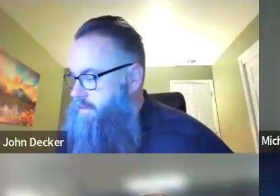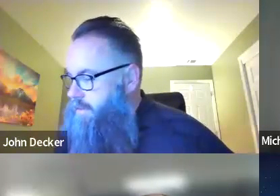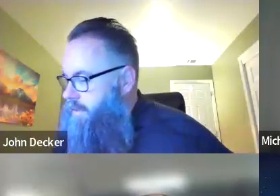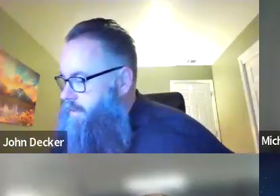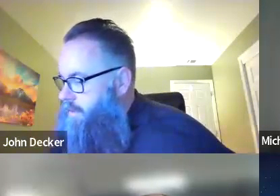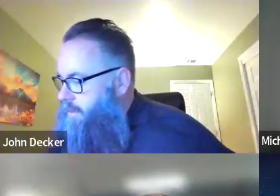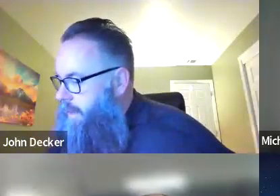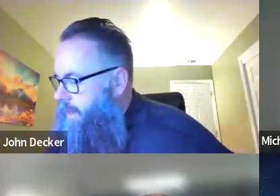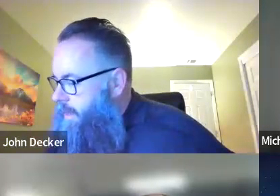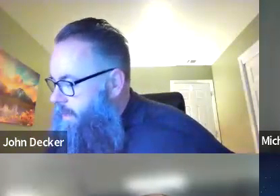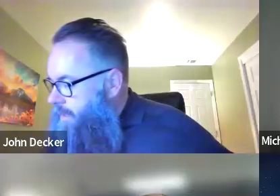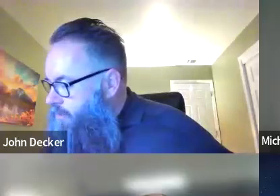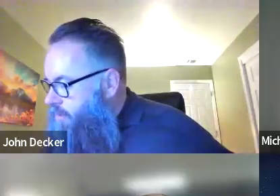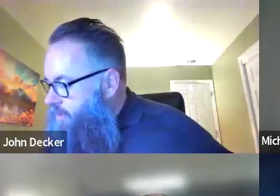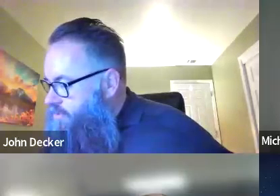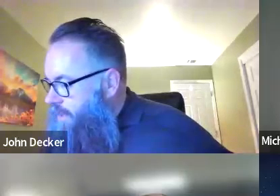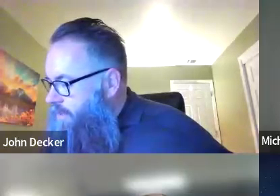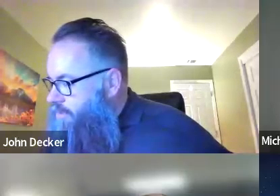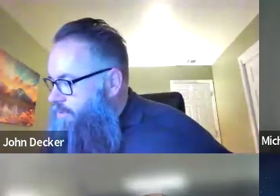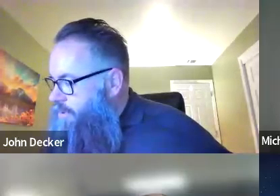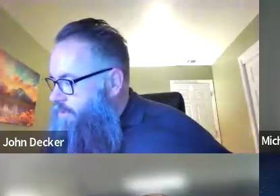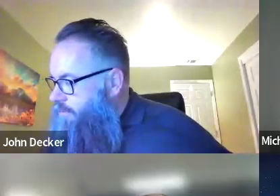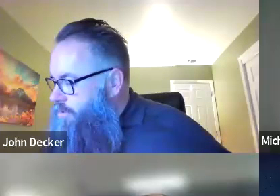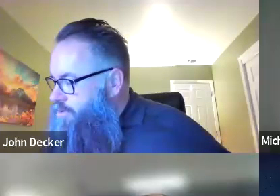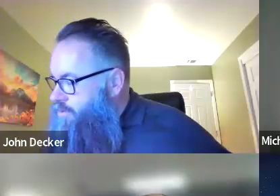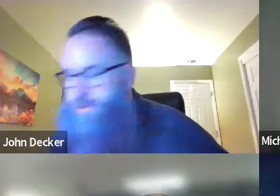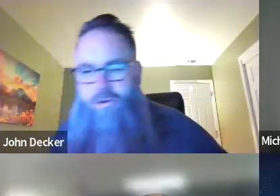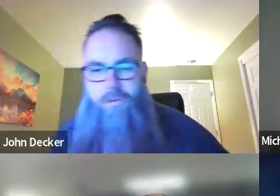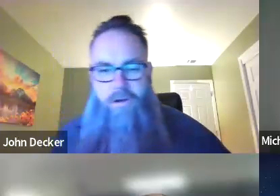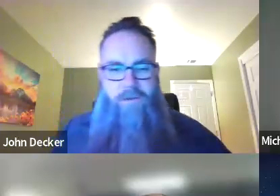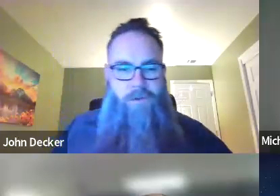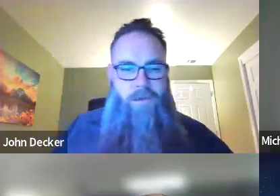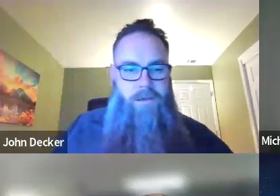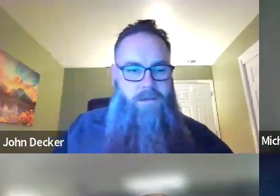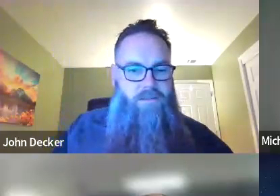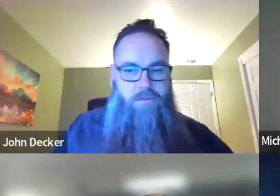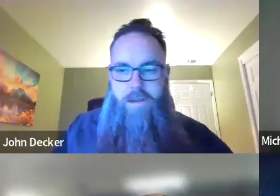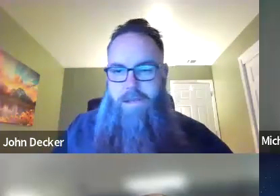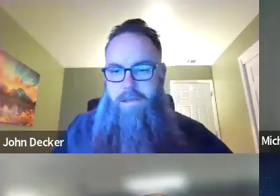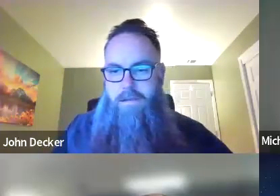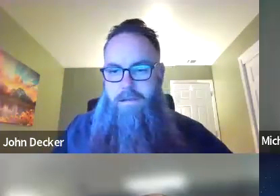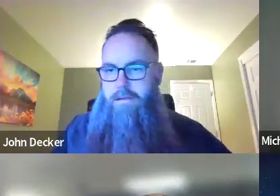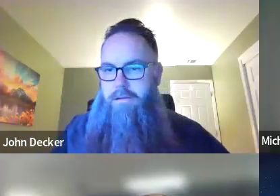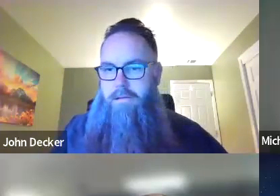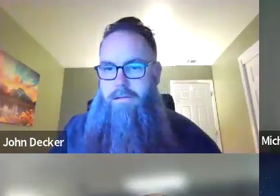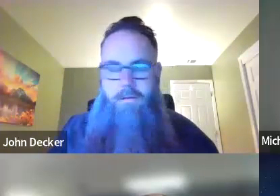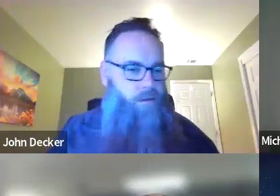videos. I am going to now throw it over to Hubert if he is